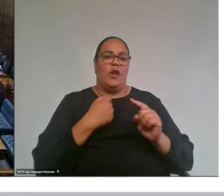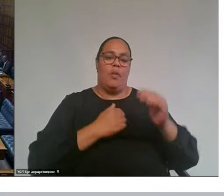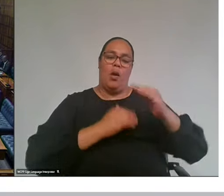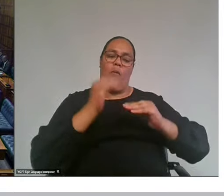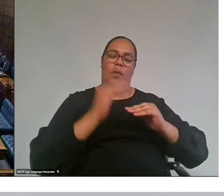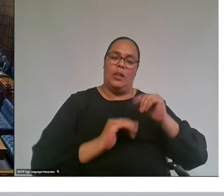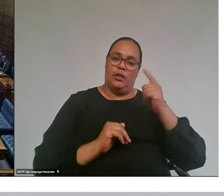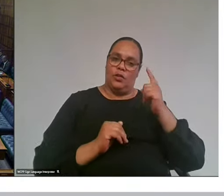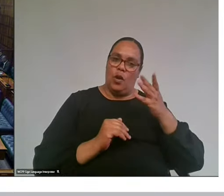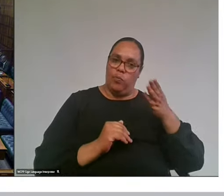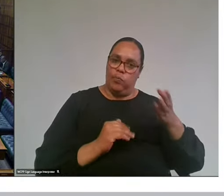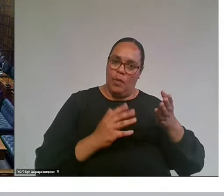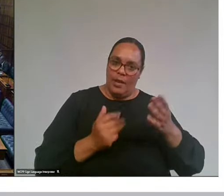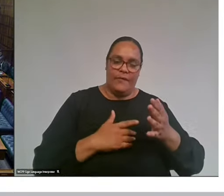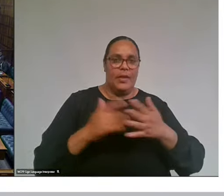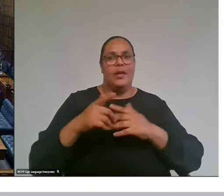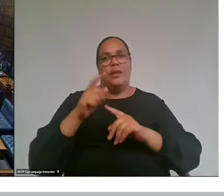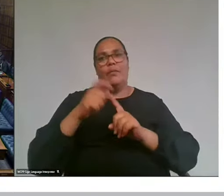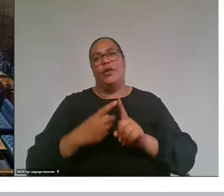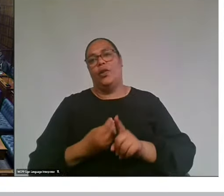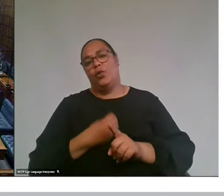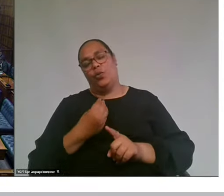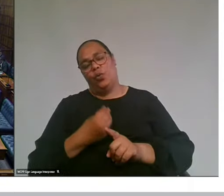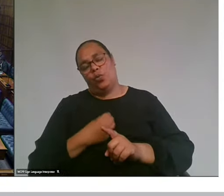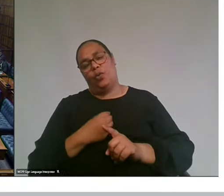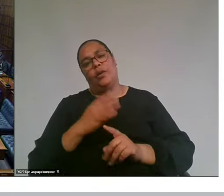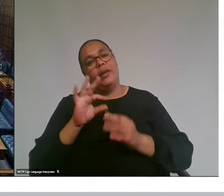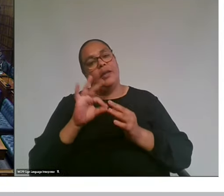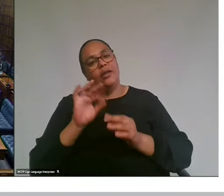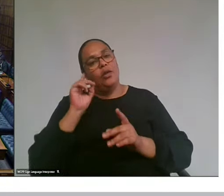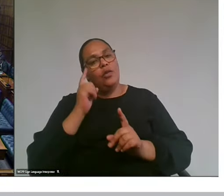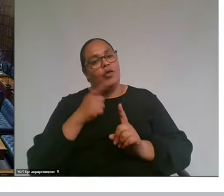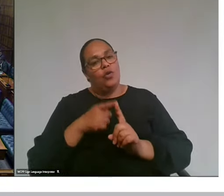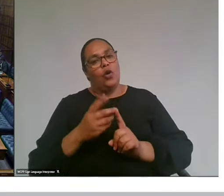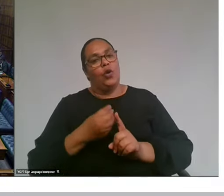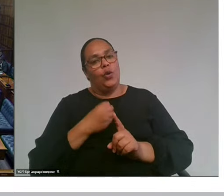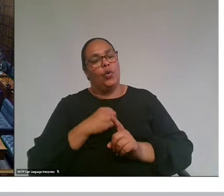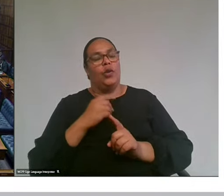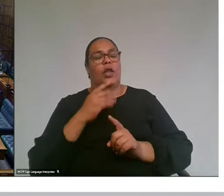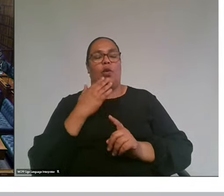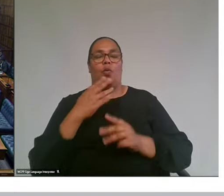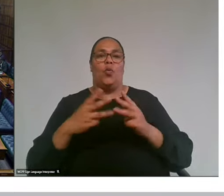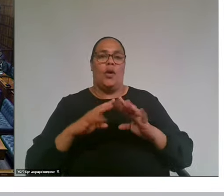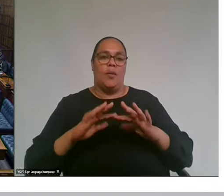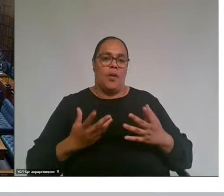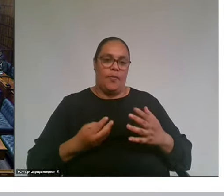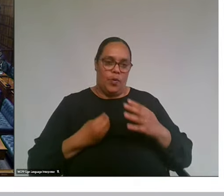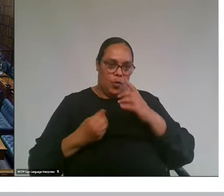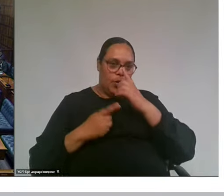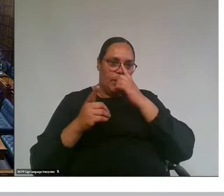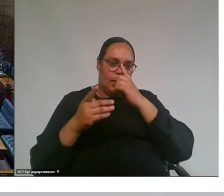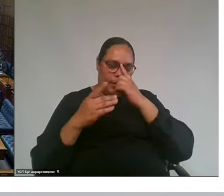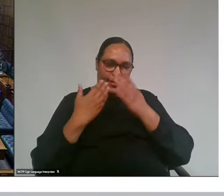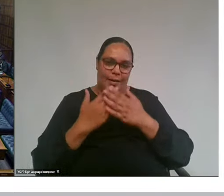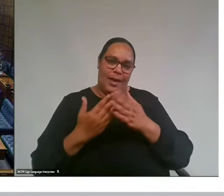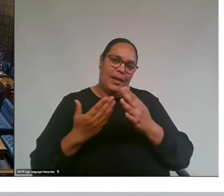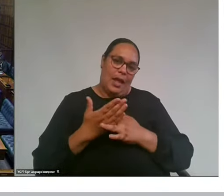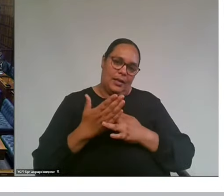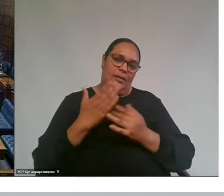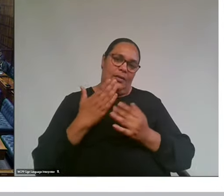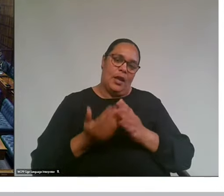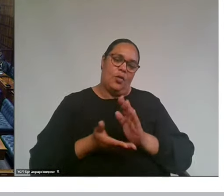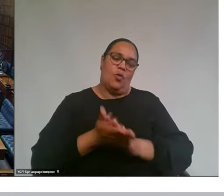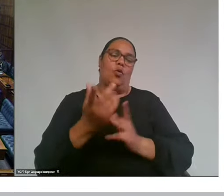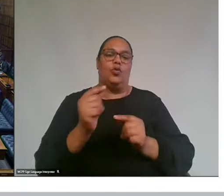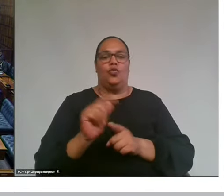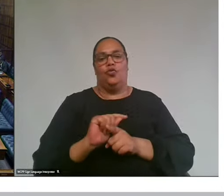there and anyone youth uh is particularly targeted at Youth and unemployed youth um can access and go and do their training